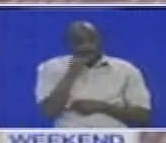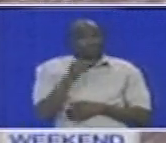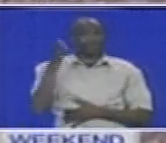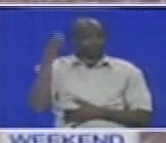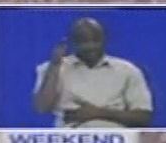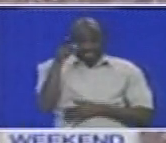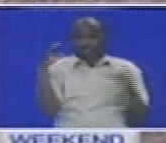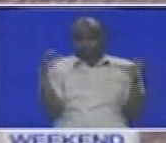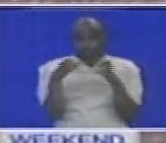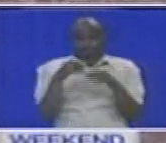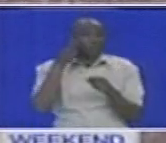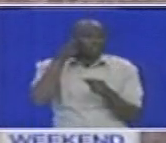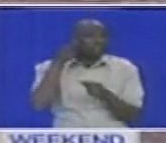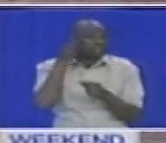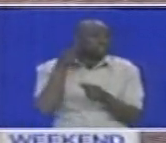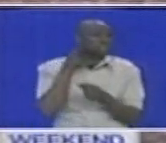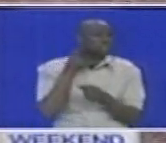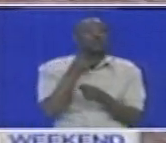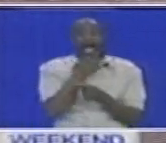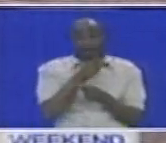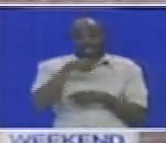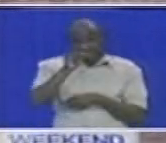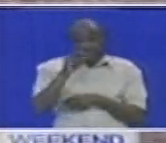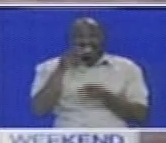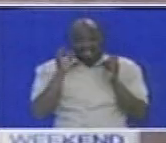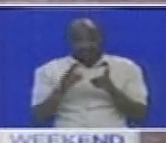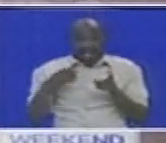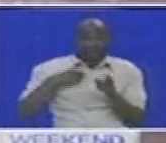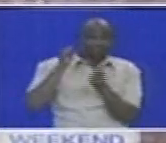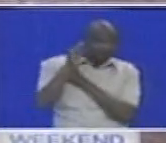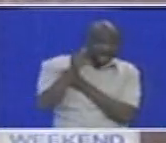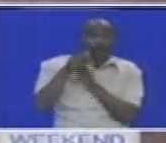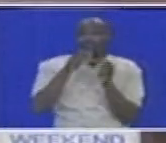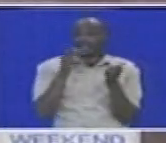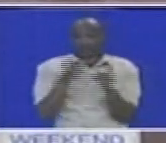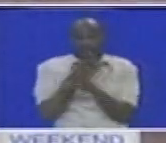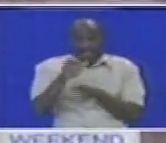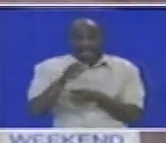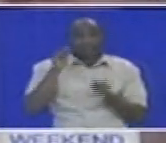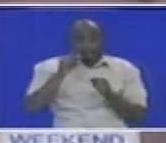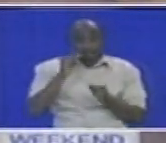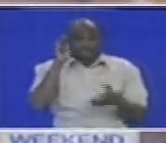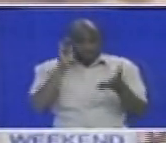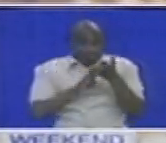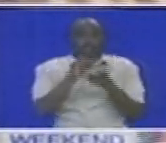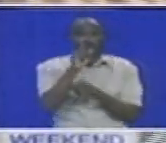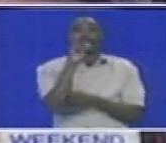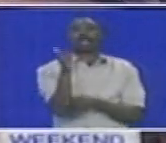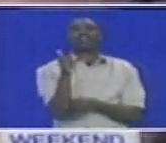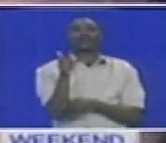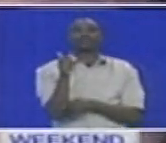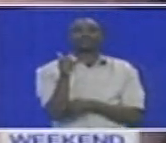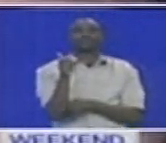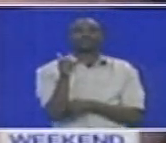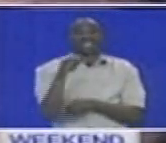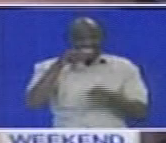Makonde etched markings onto their faces so that no matter how far from home they went, they could always identify each other.